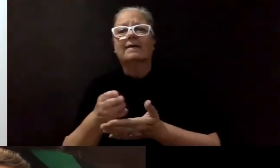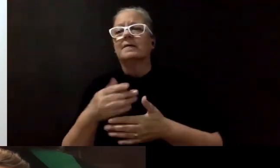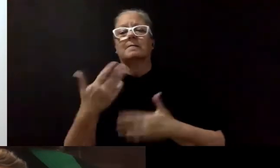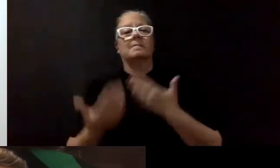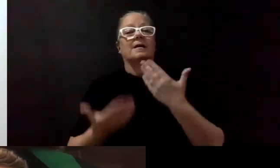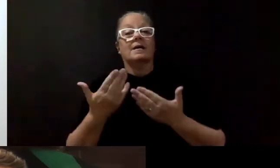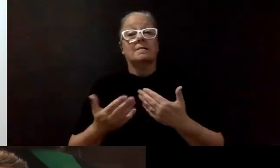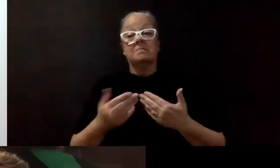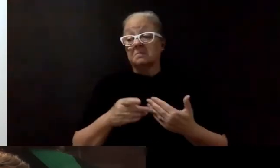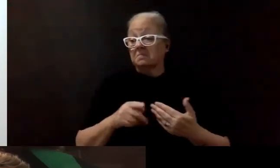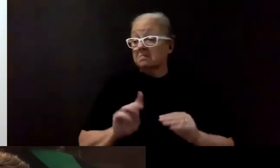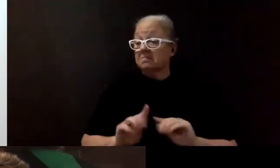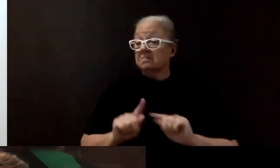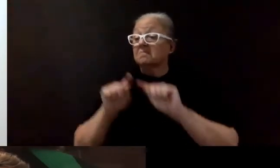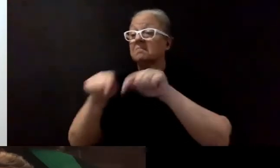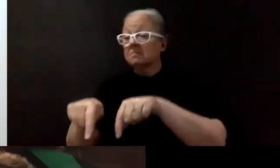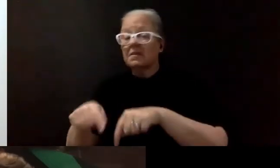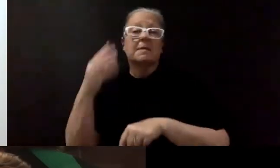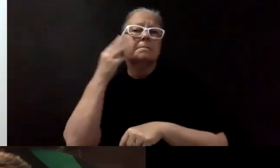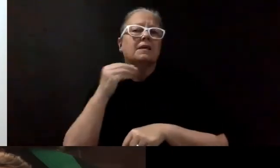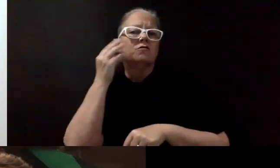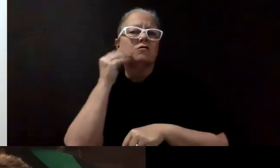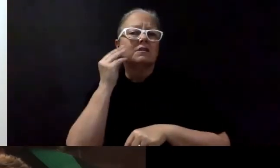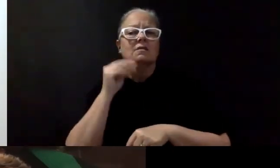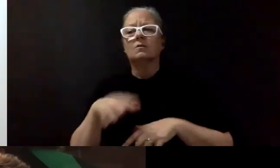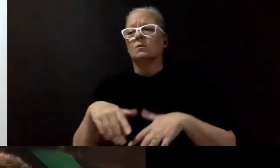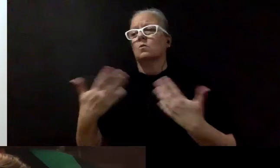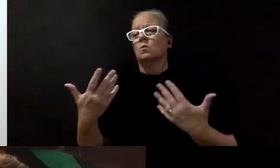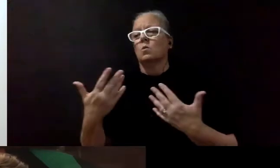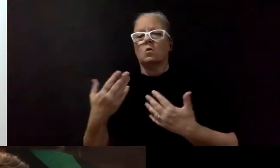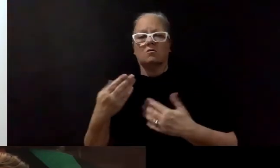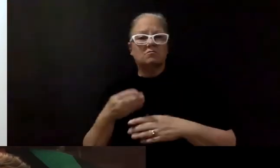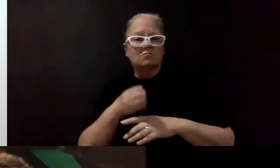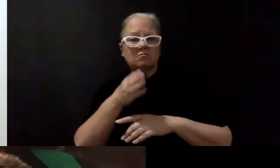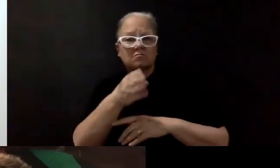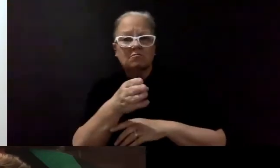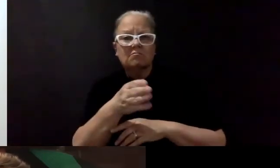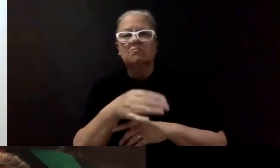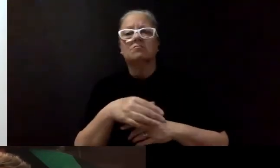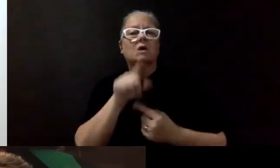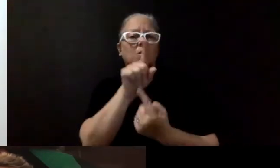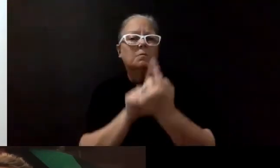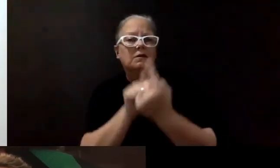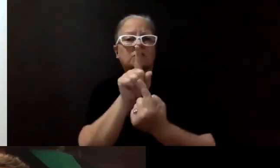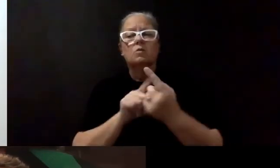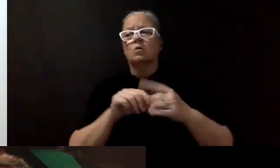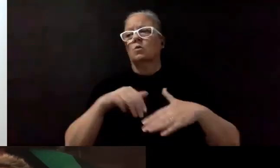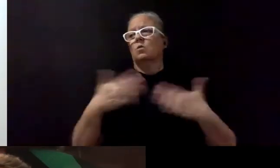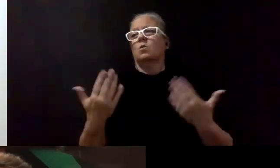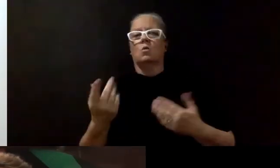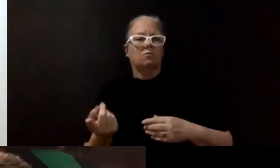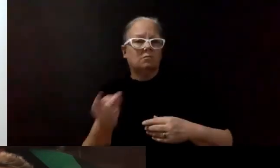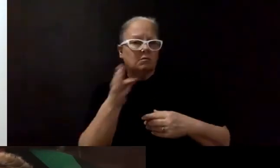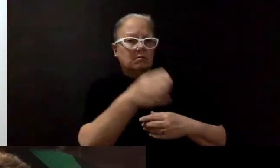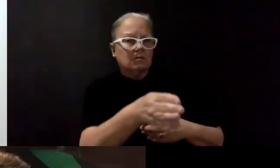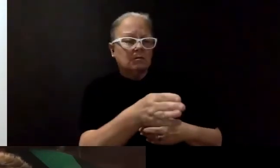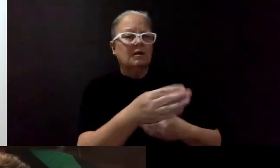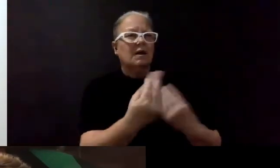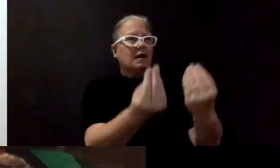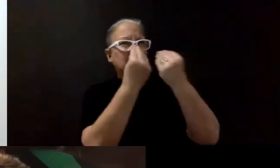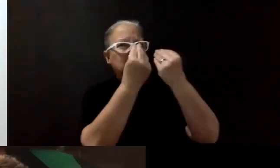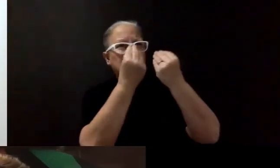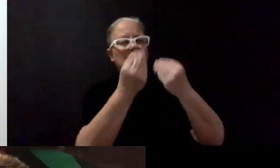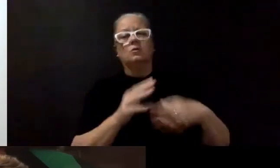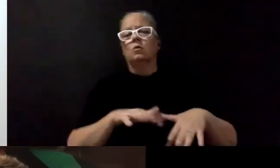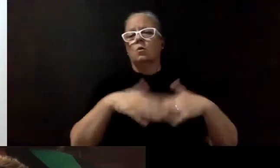creative career, through mentoring processes, through educational workshops, whatever that might be, connecting and collaborating with